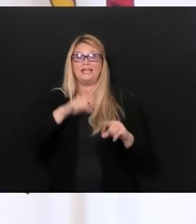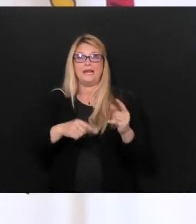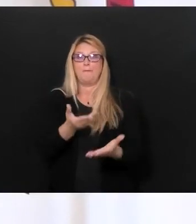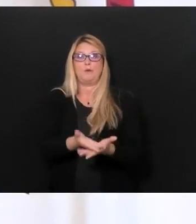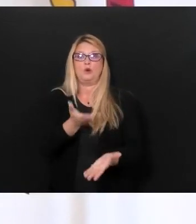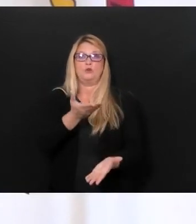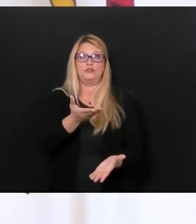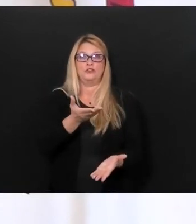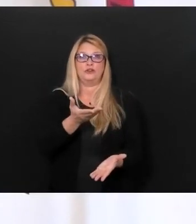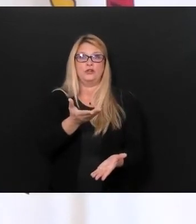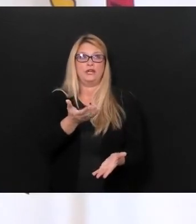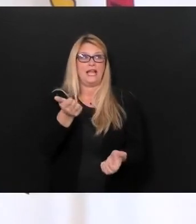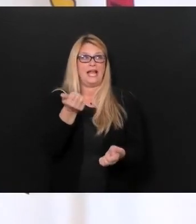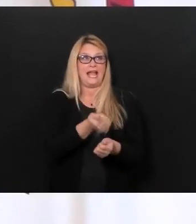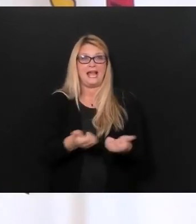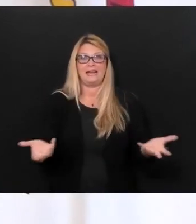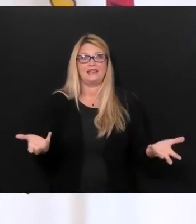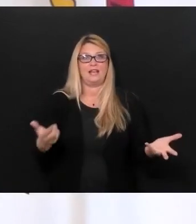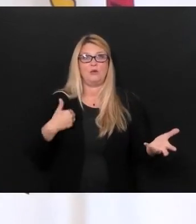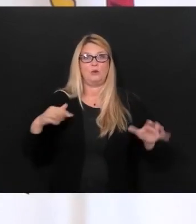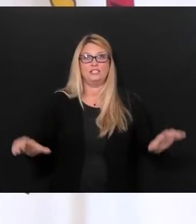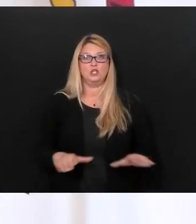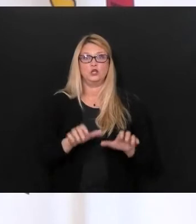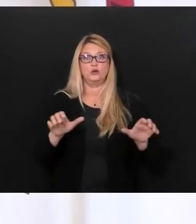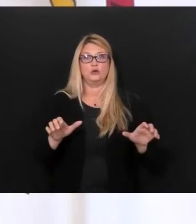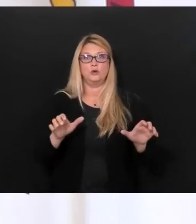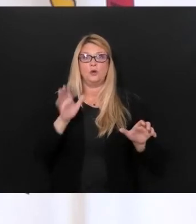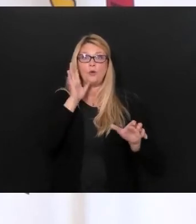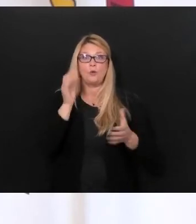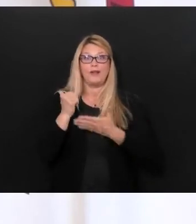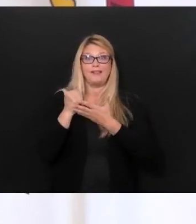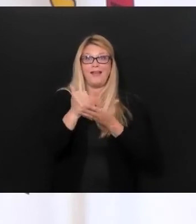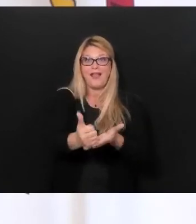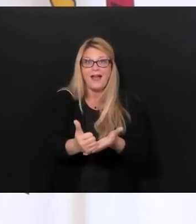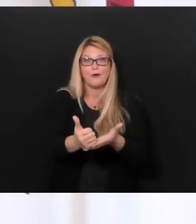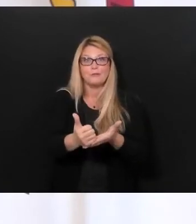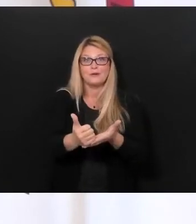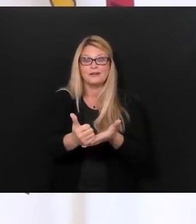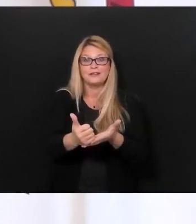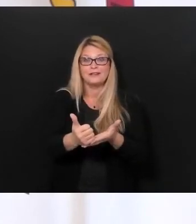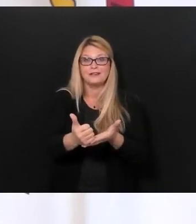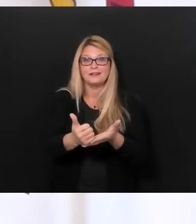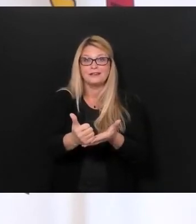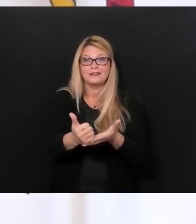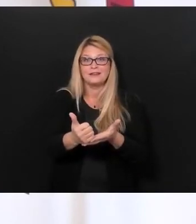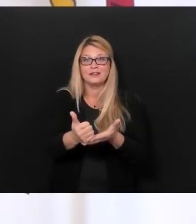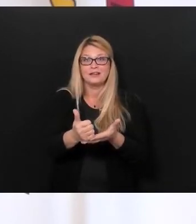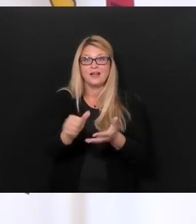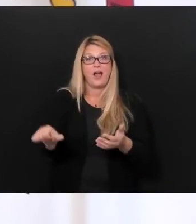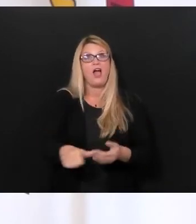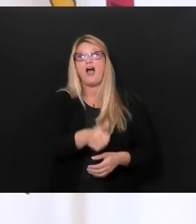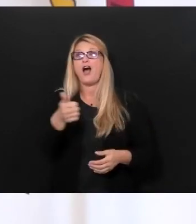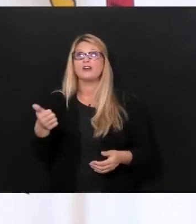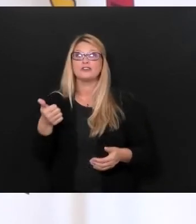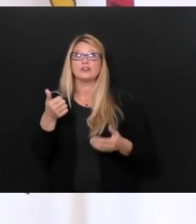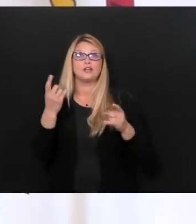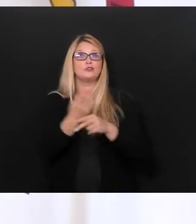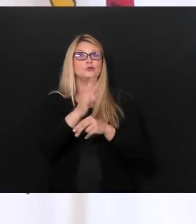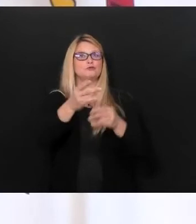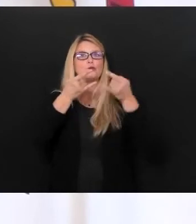show that anything that we do is going to make any substantial difference other than wearing your mask.